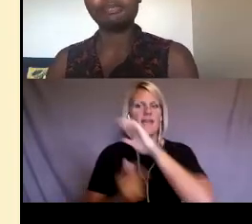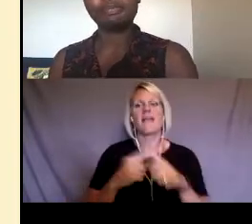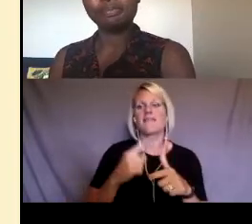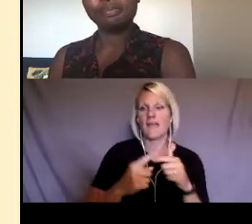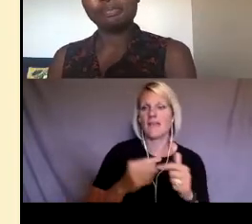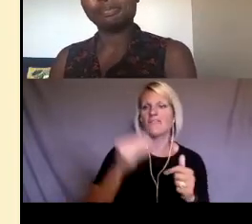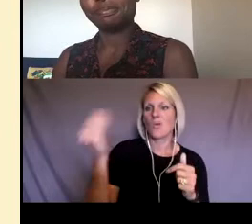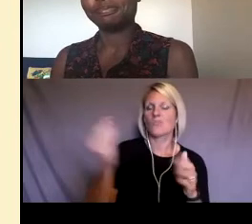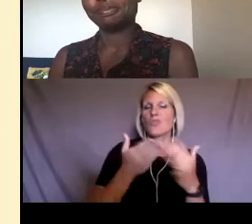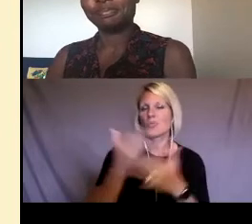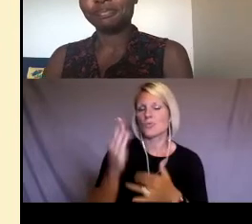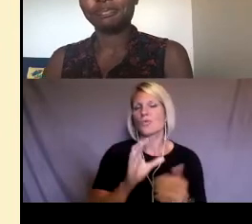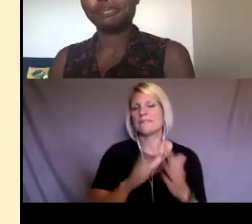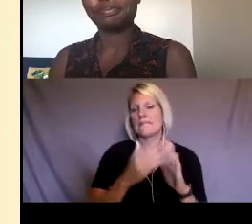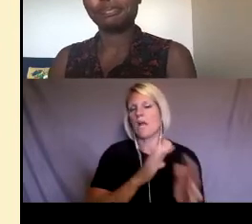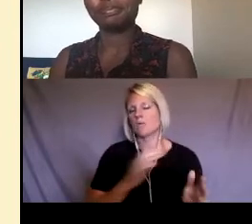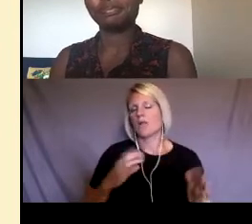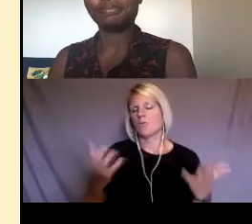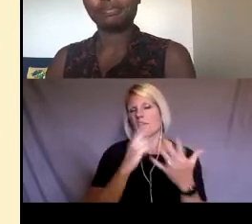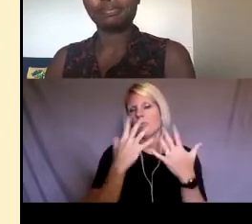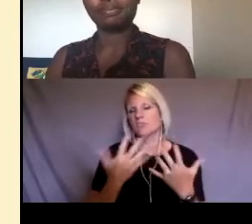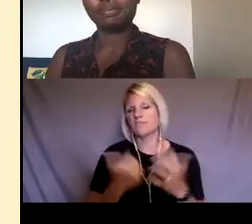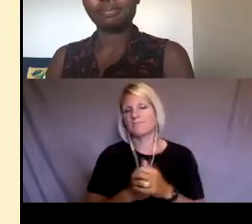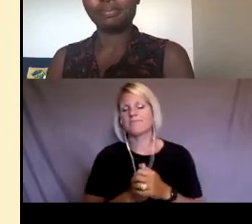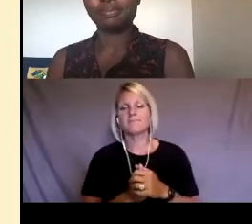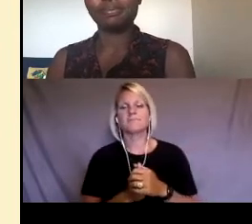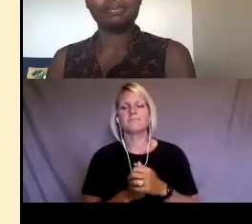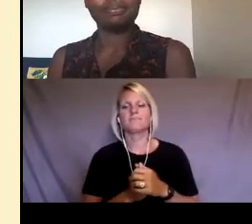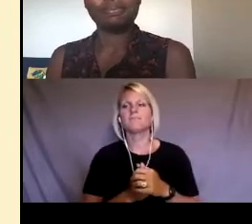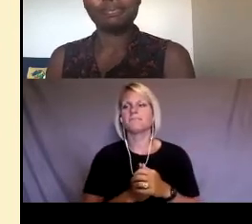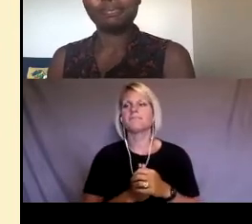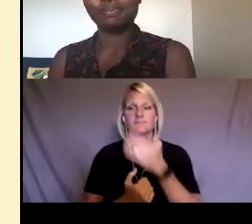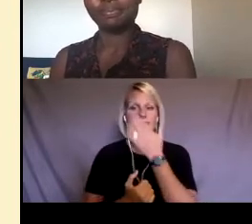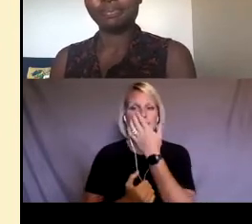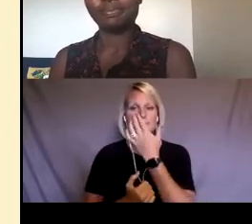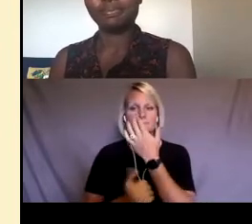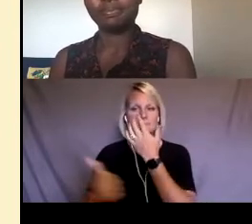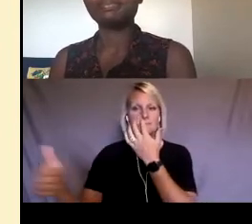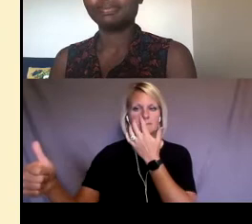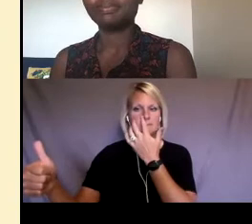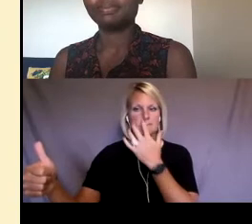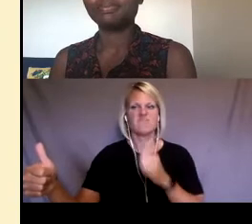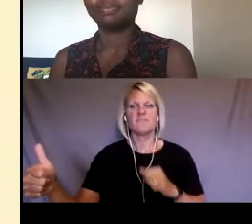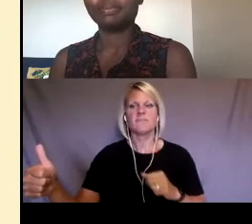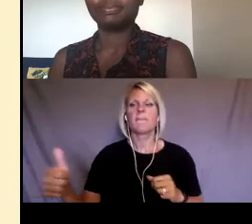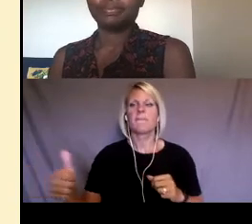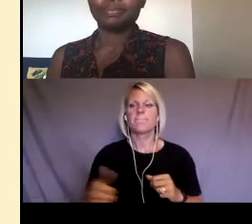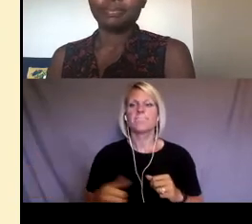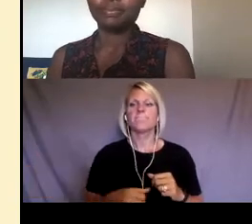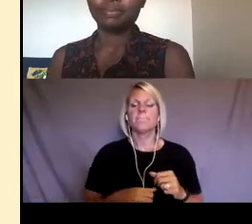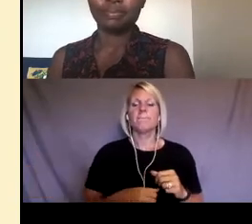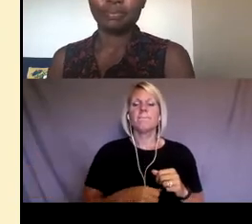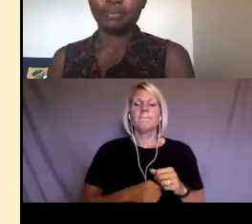unfortunate. Right on point. Ours, I was going to say pretty much the same process. As far as, and